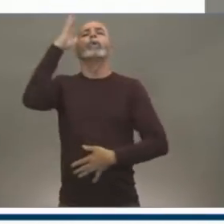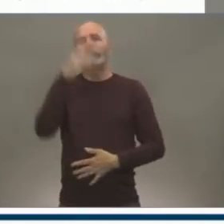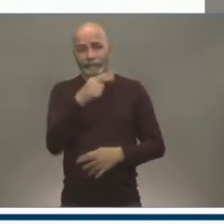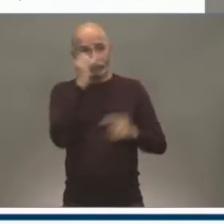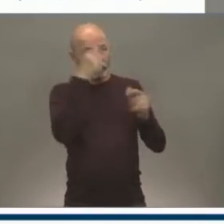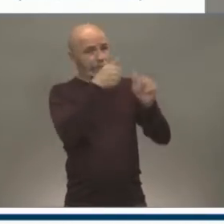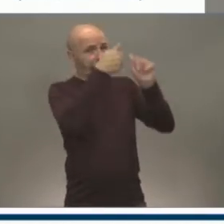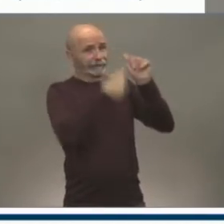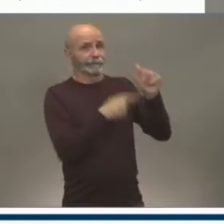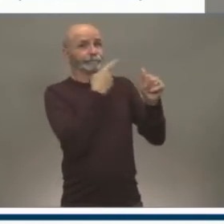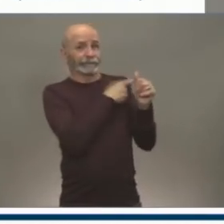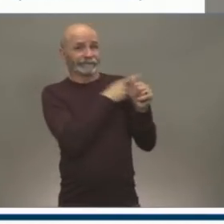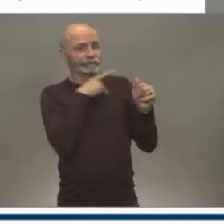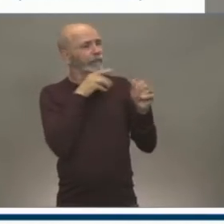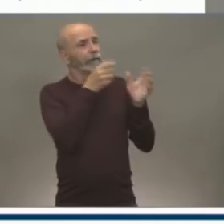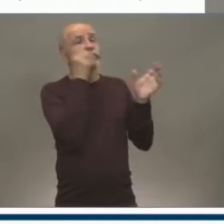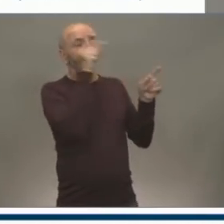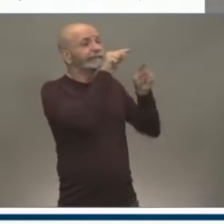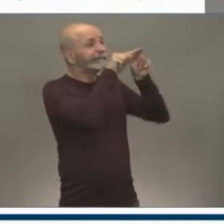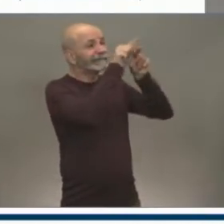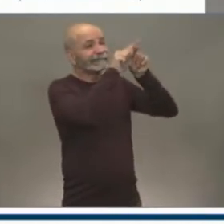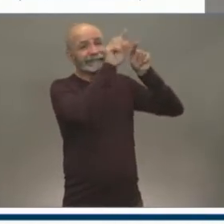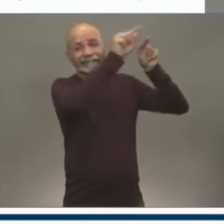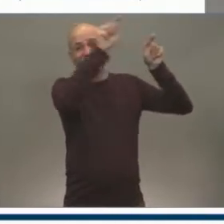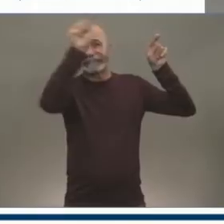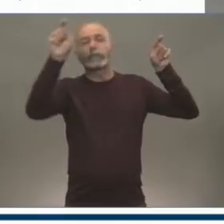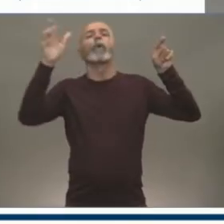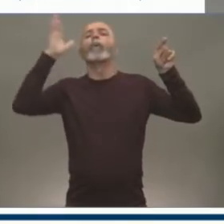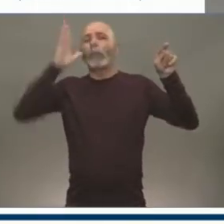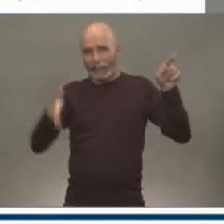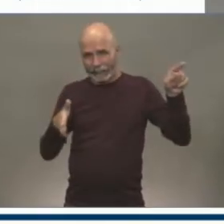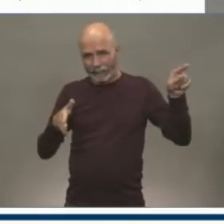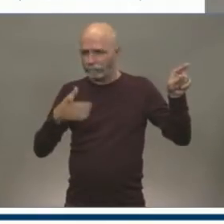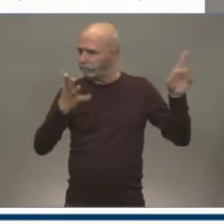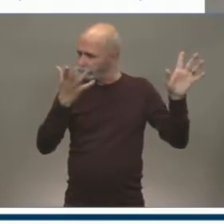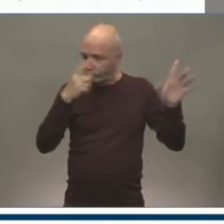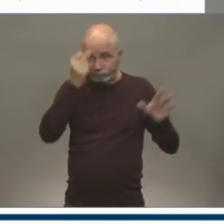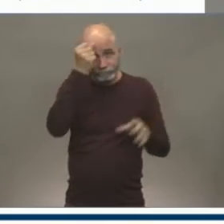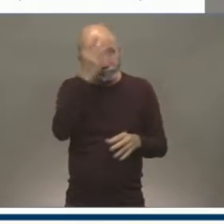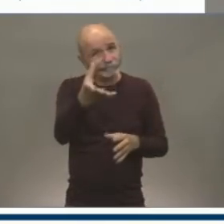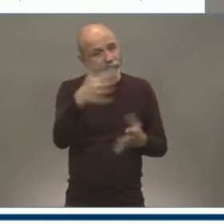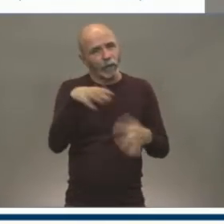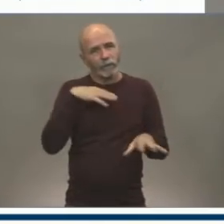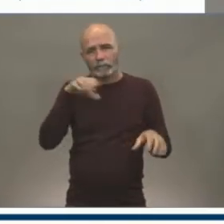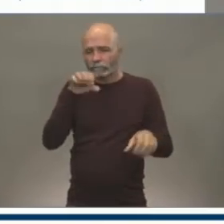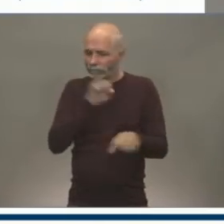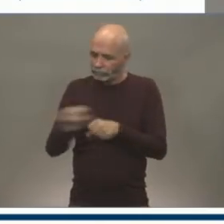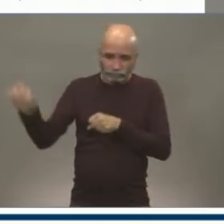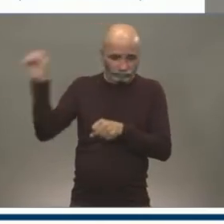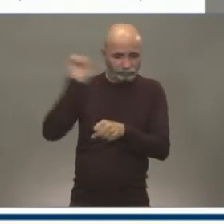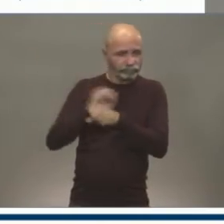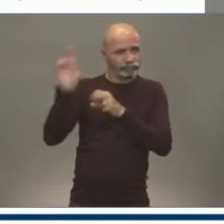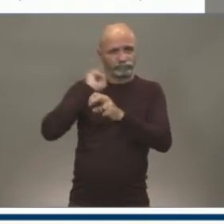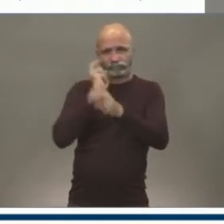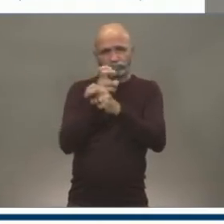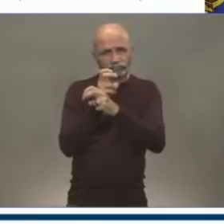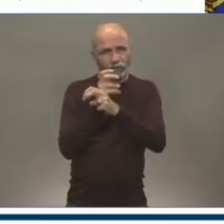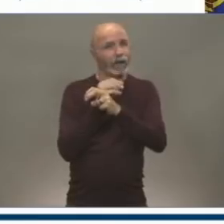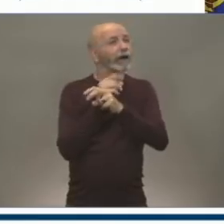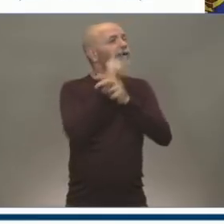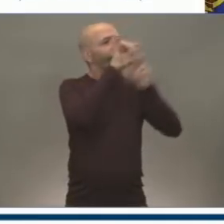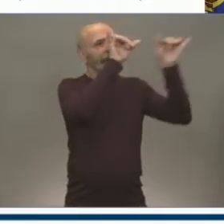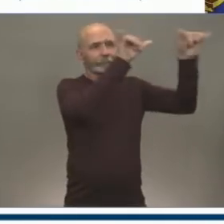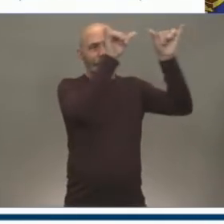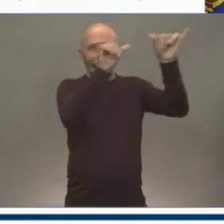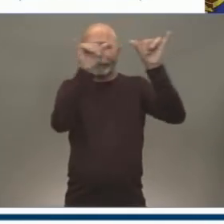territory, and we're working very hard on maintaining consistency about prioritization. That's all the